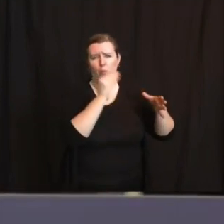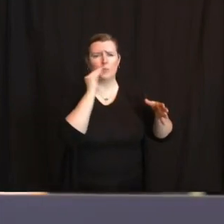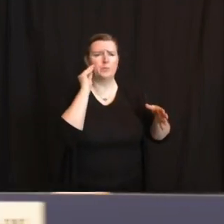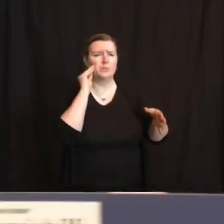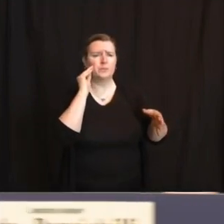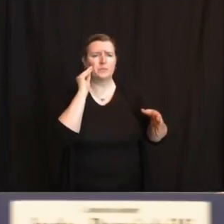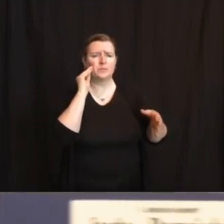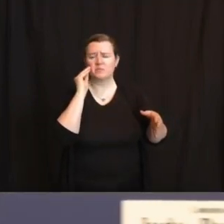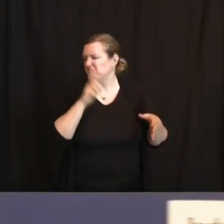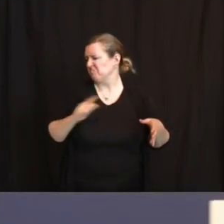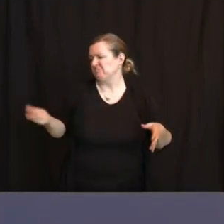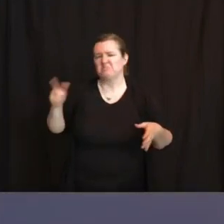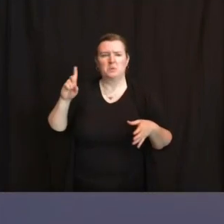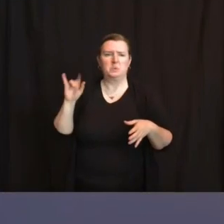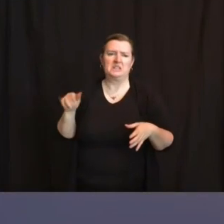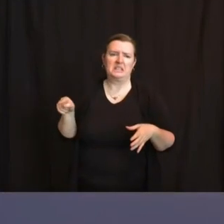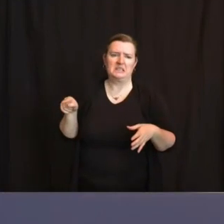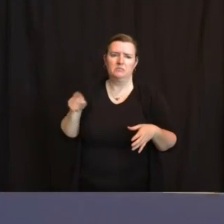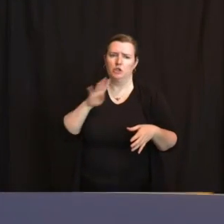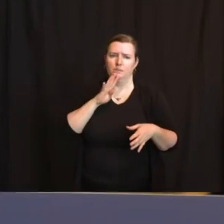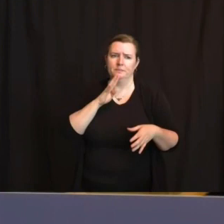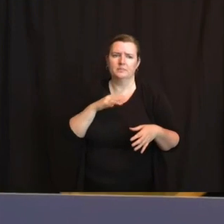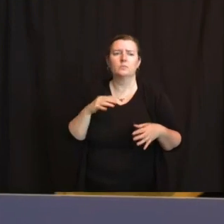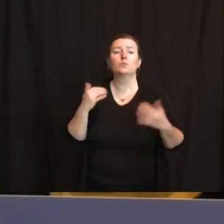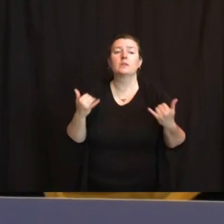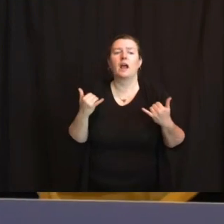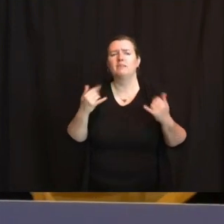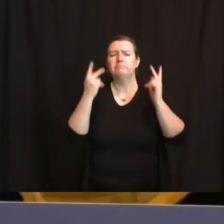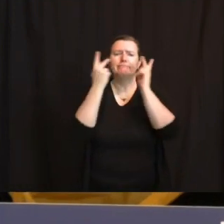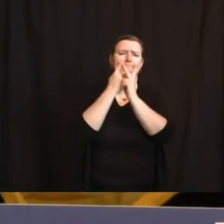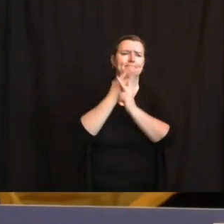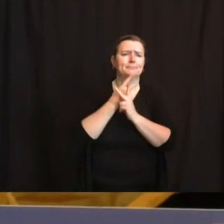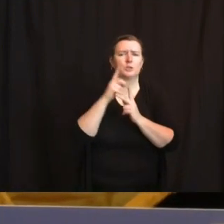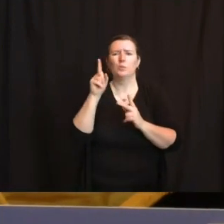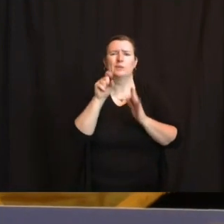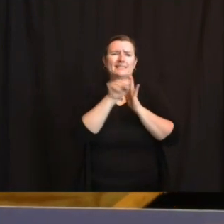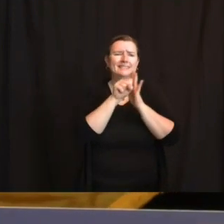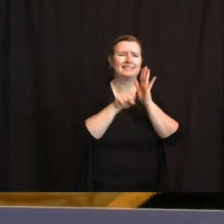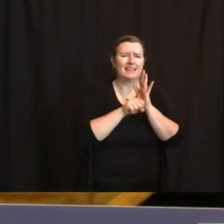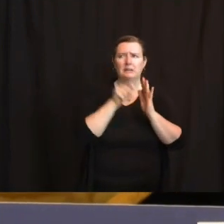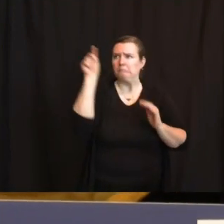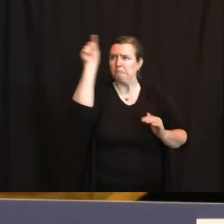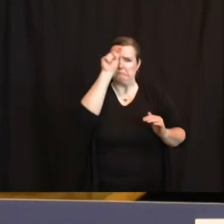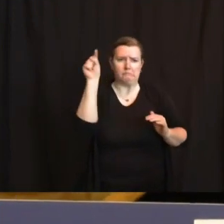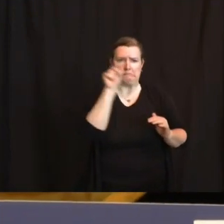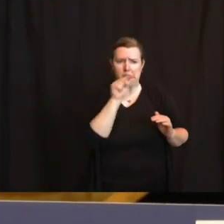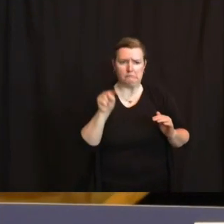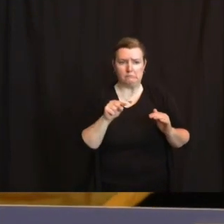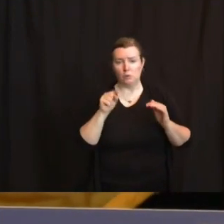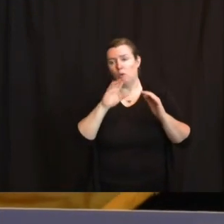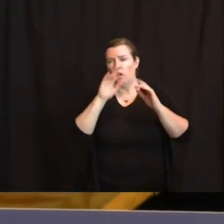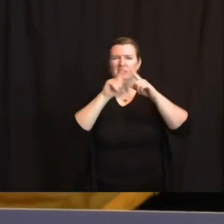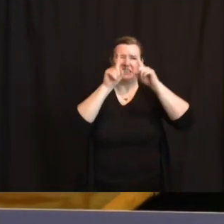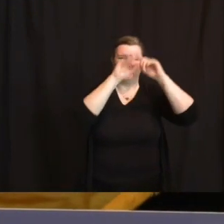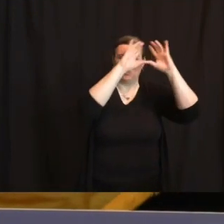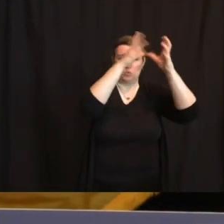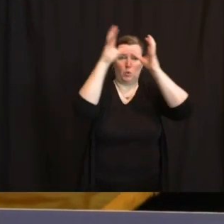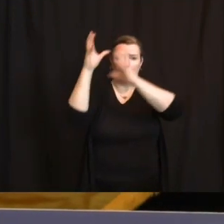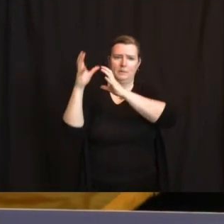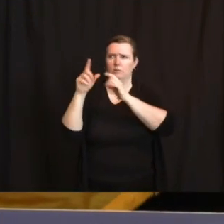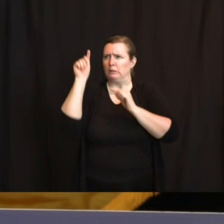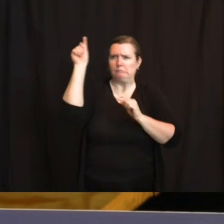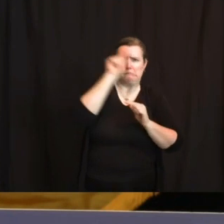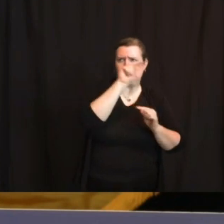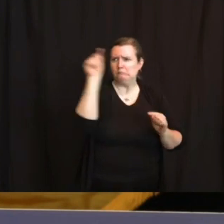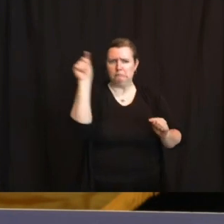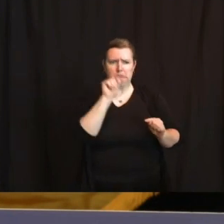We are plotting right now throughout the state the location of all of our group homes, developmental